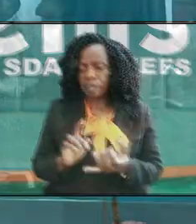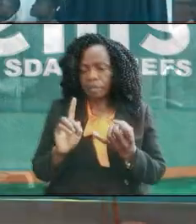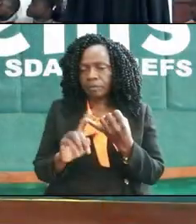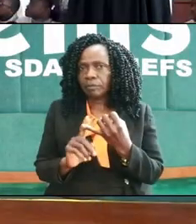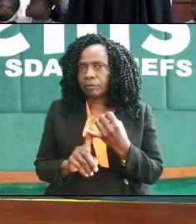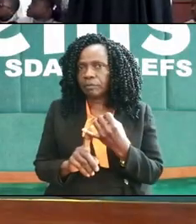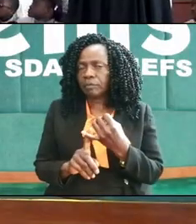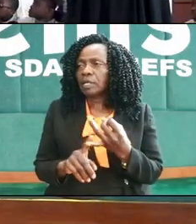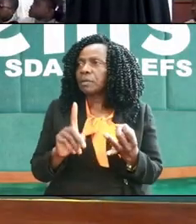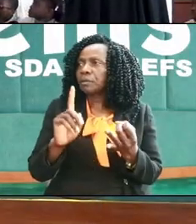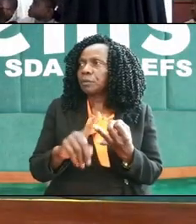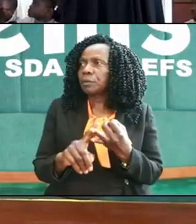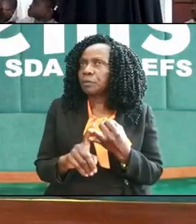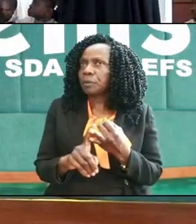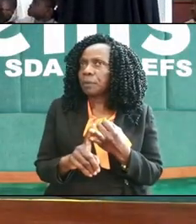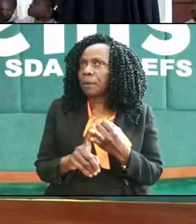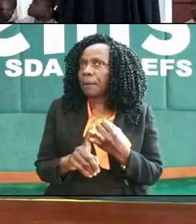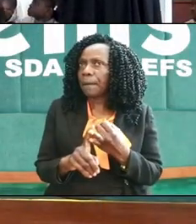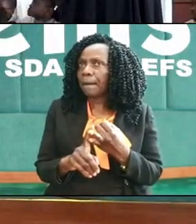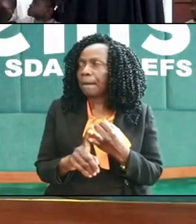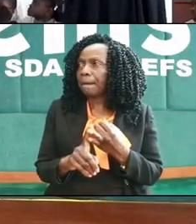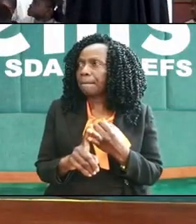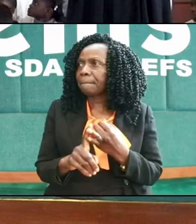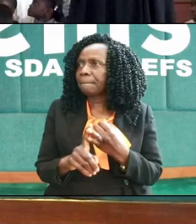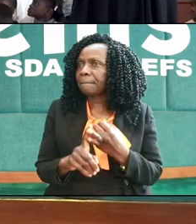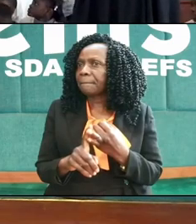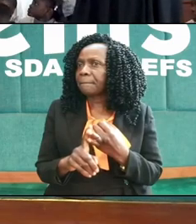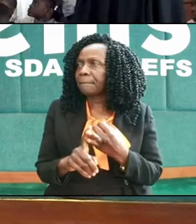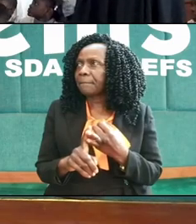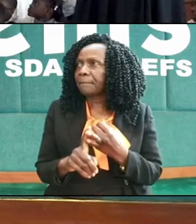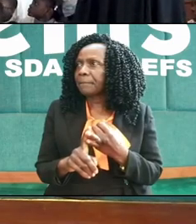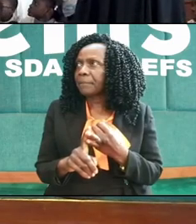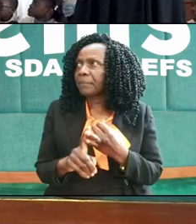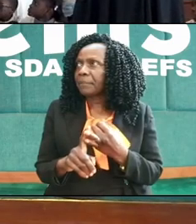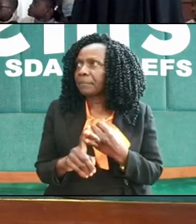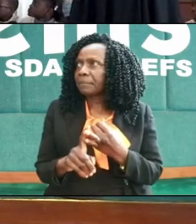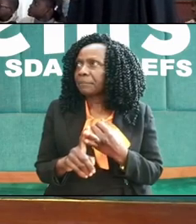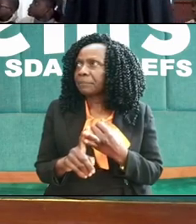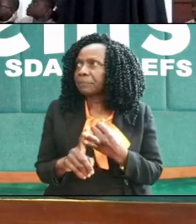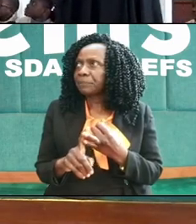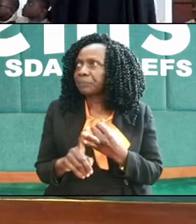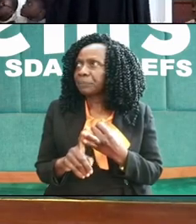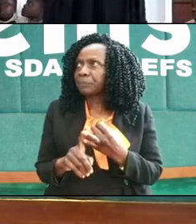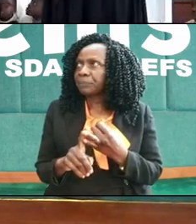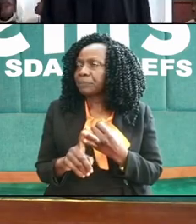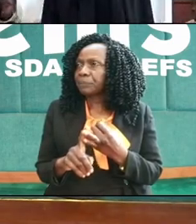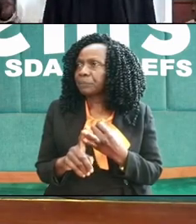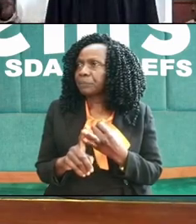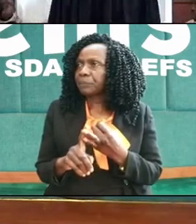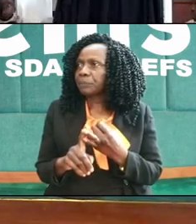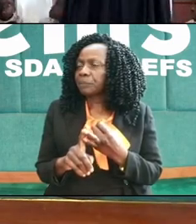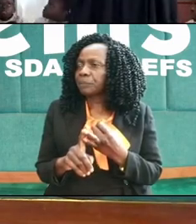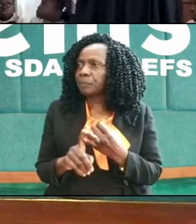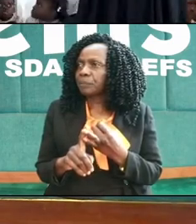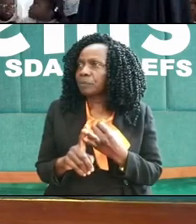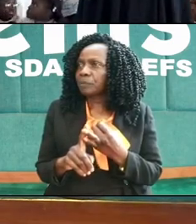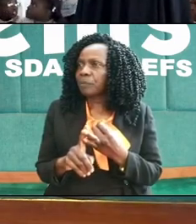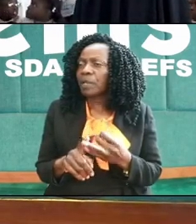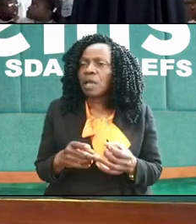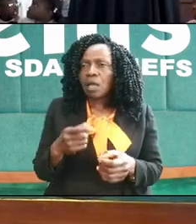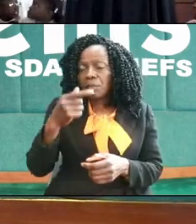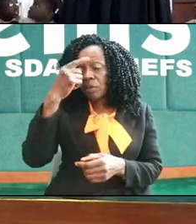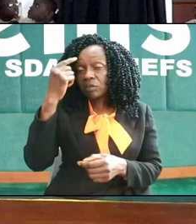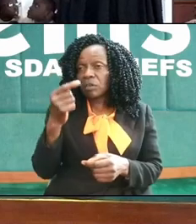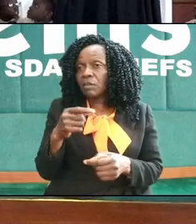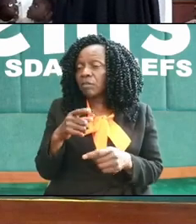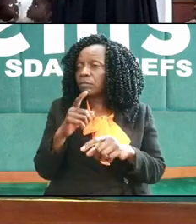Speaking in tongues is a different language. Okay. So, and then let me, for the sake of time, I will summarize. We